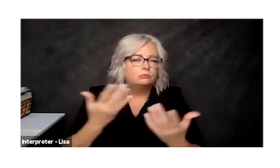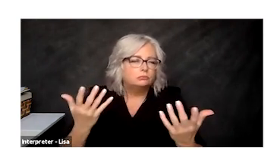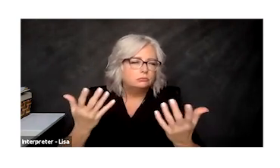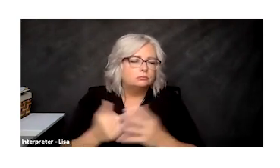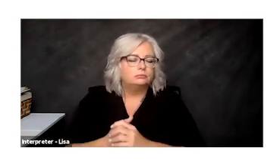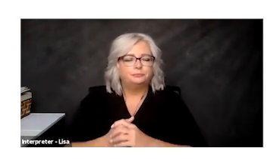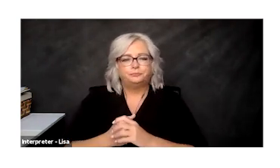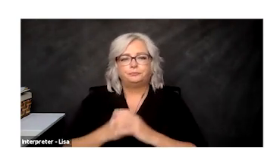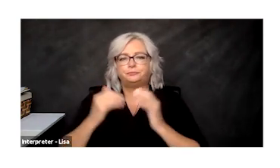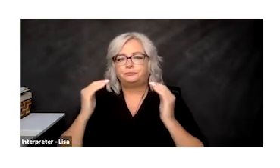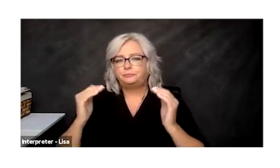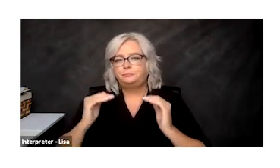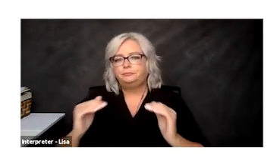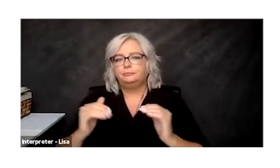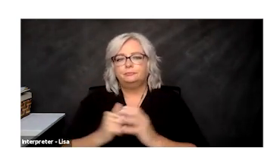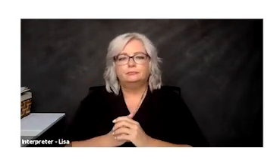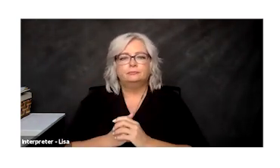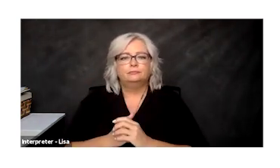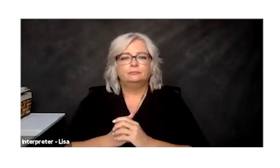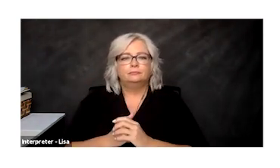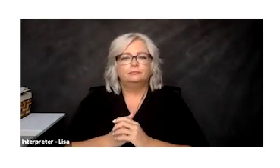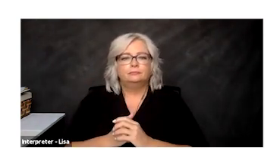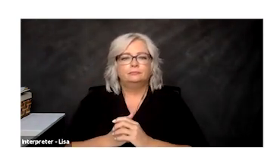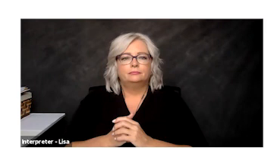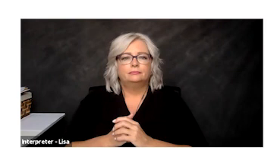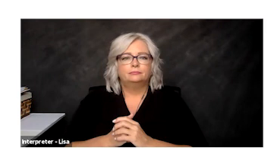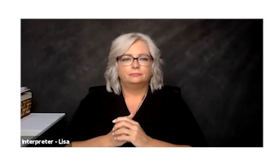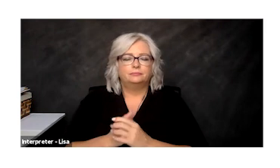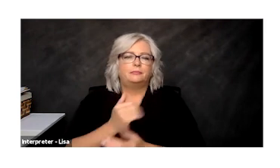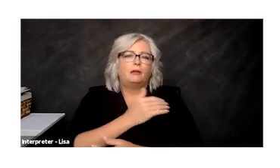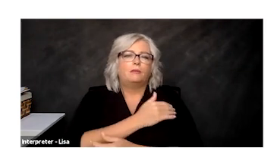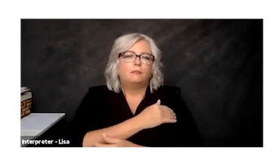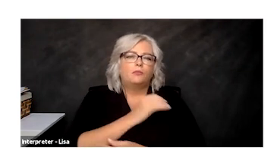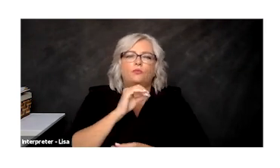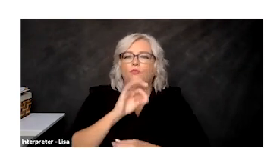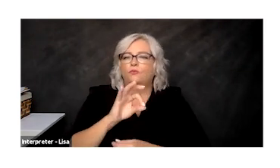All right. So the power of the Black dollar.